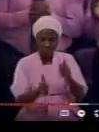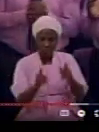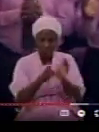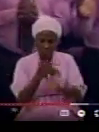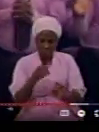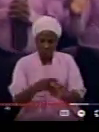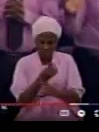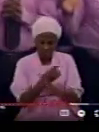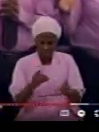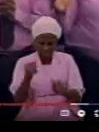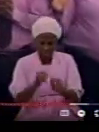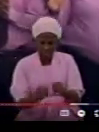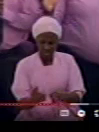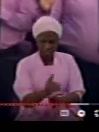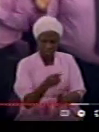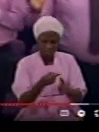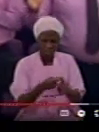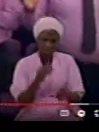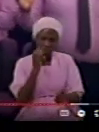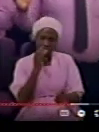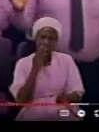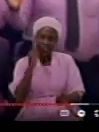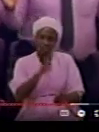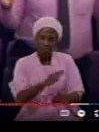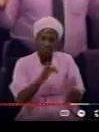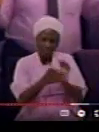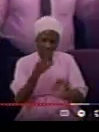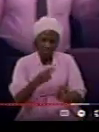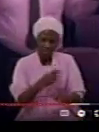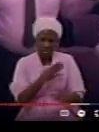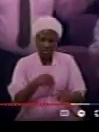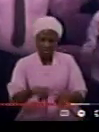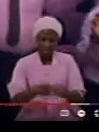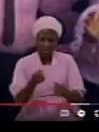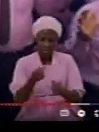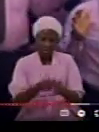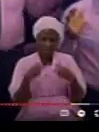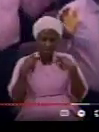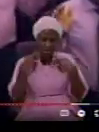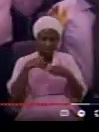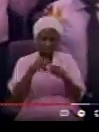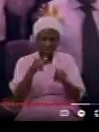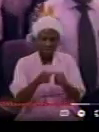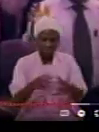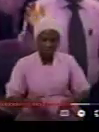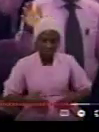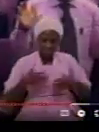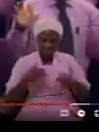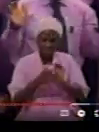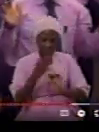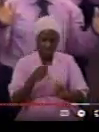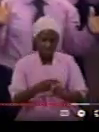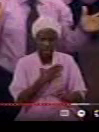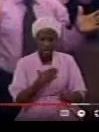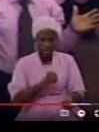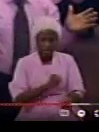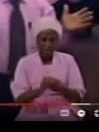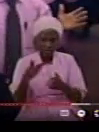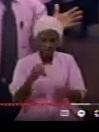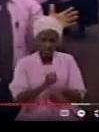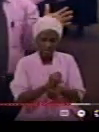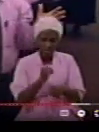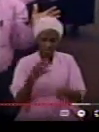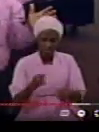Deliver everyone from evil. And break every yoke in every life. And destroy the works